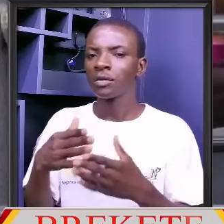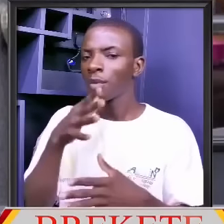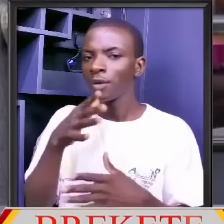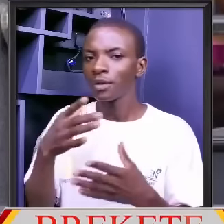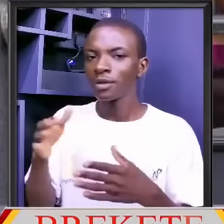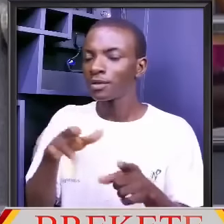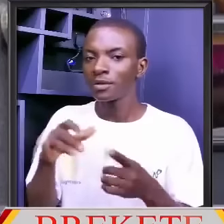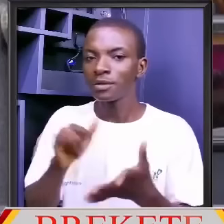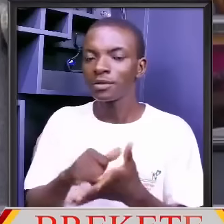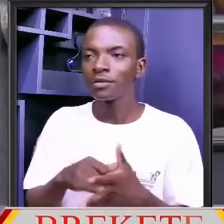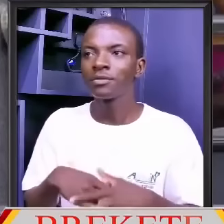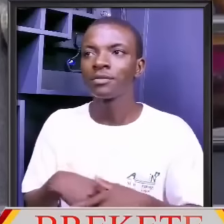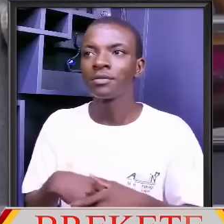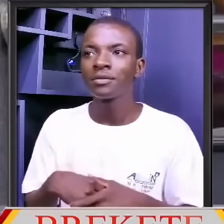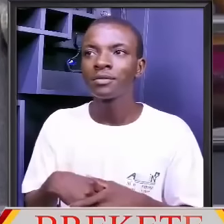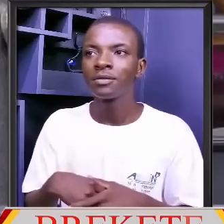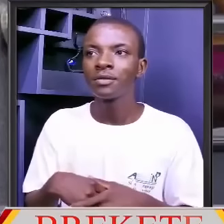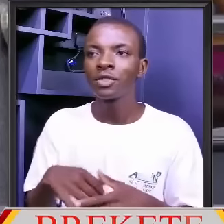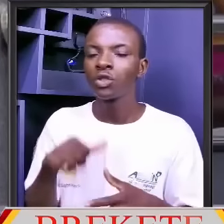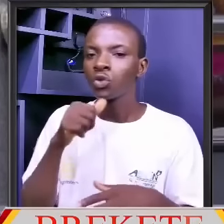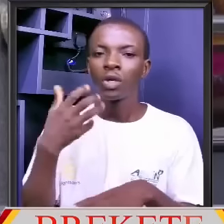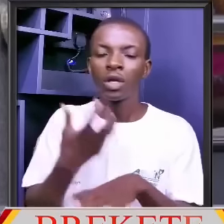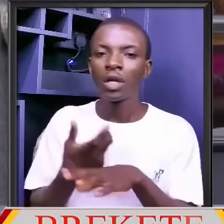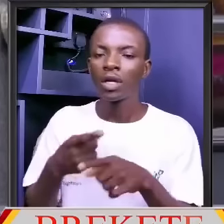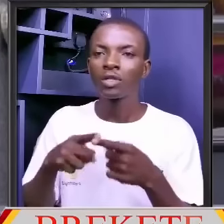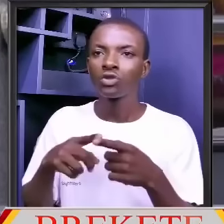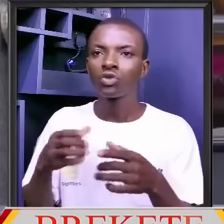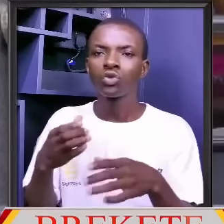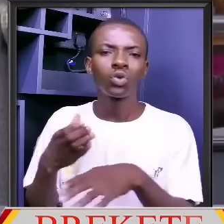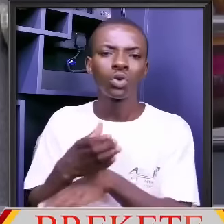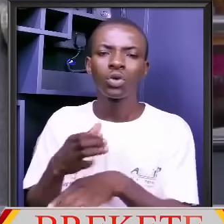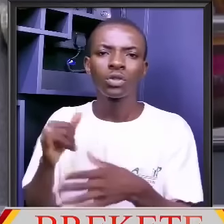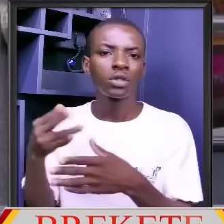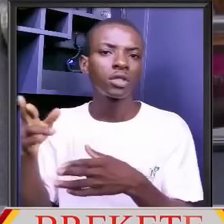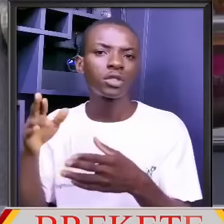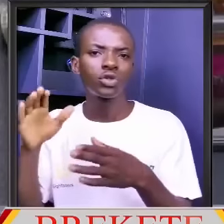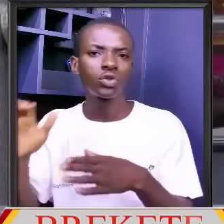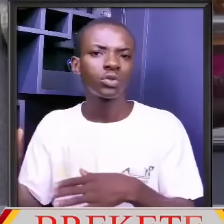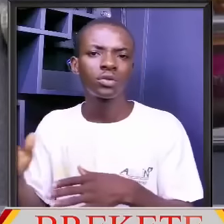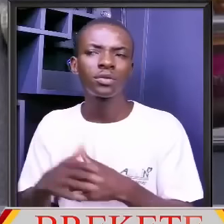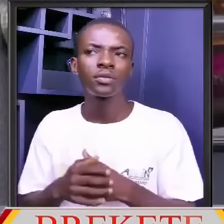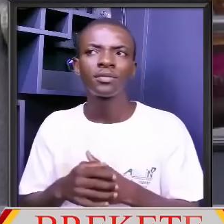down. You know they had them to curse their children.